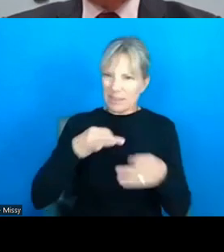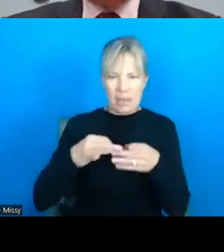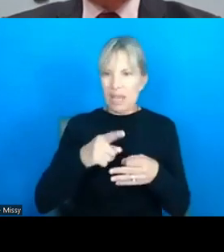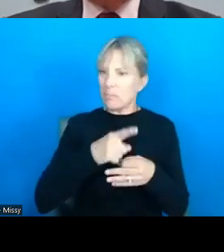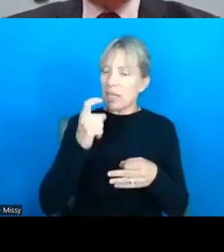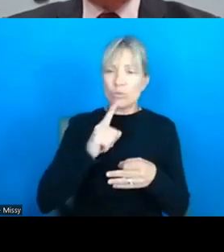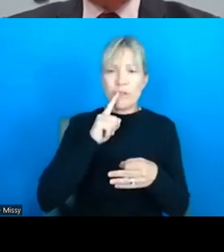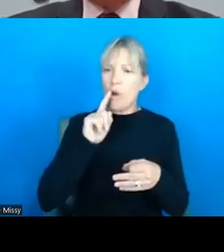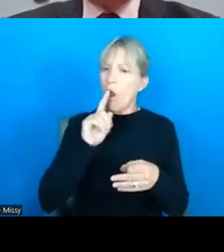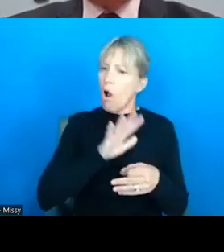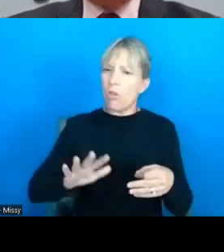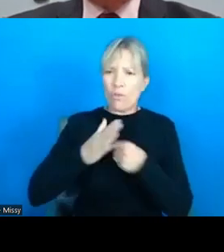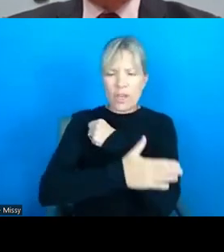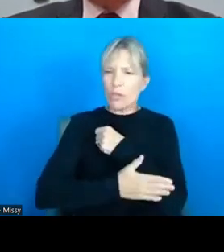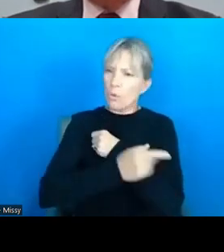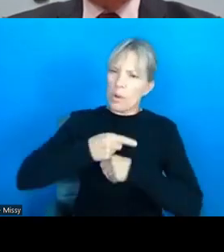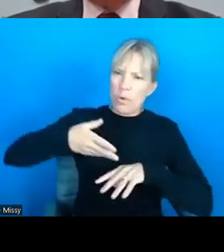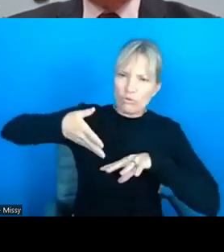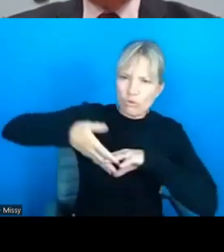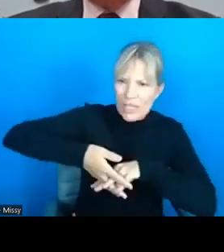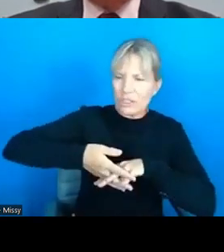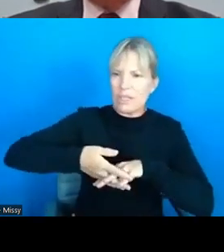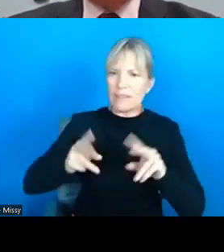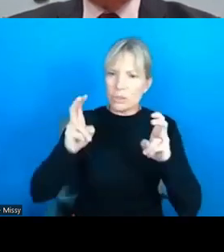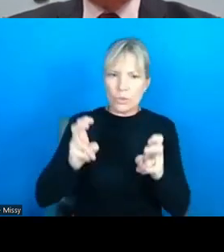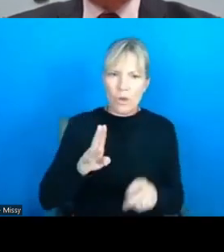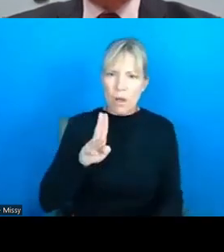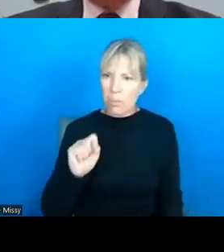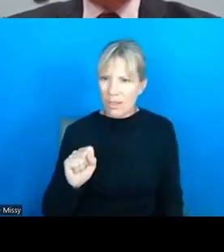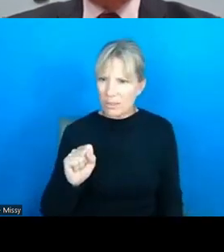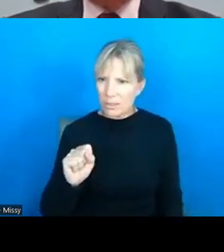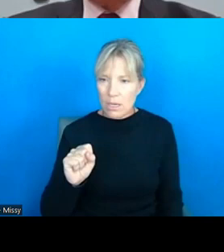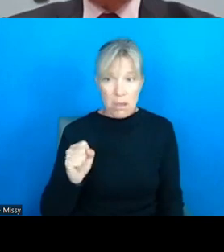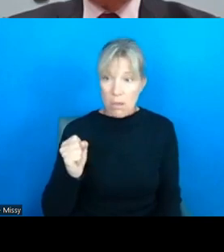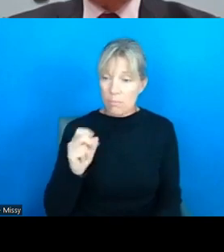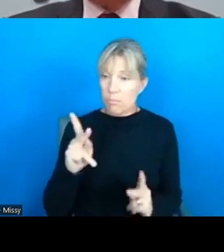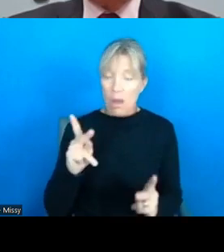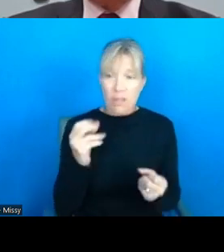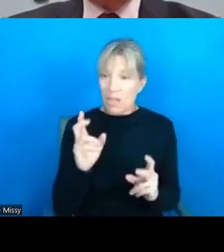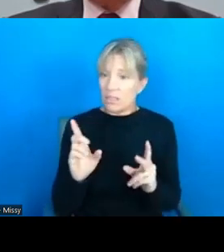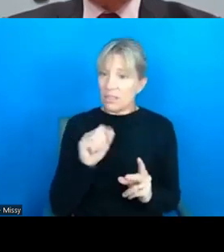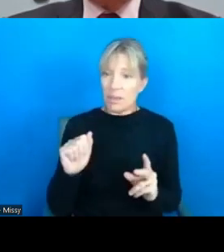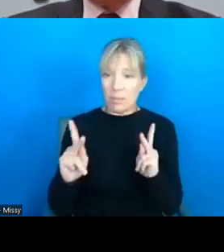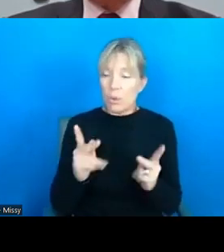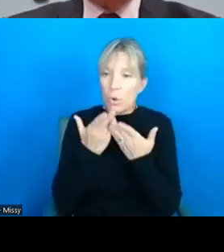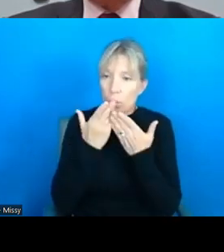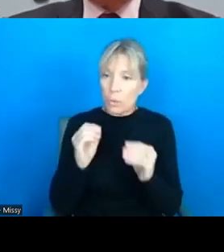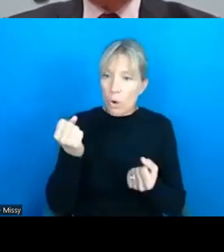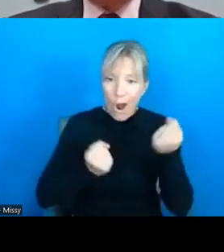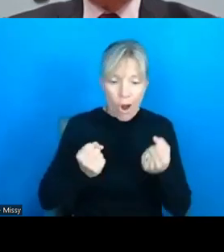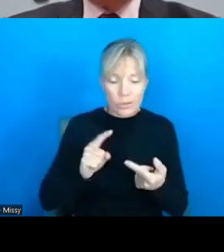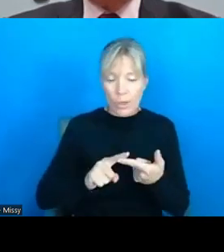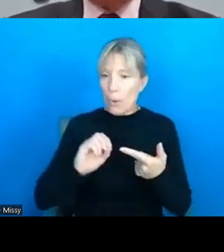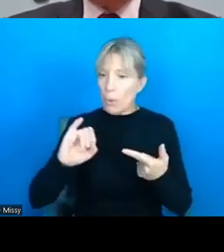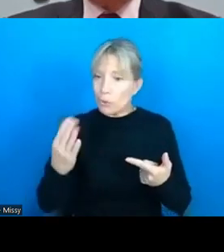across the country, was the bus issue. You know, a lot of disabled people didn't have cars, didn't have jobs,